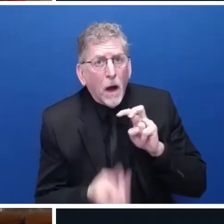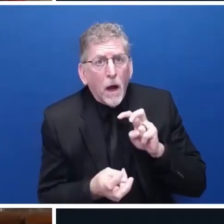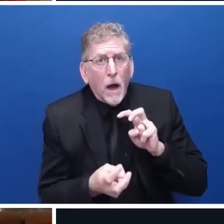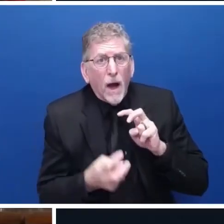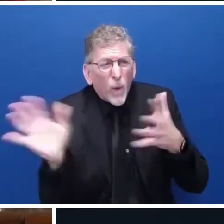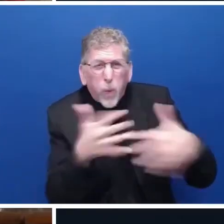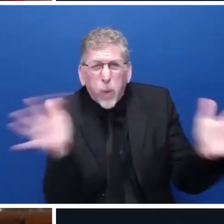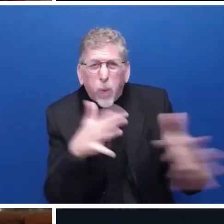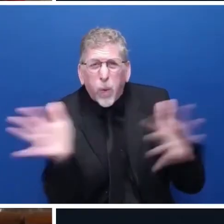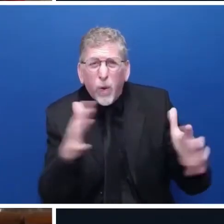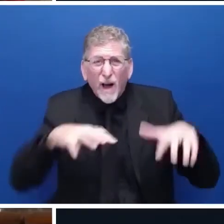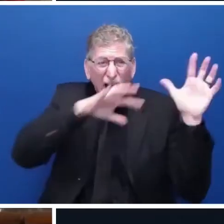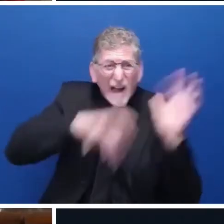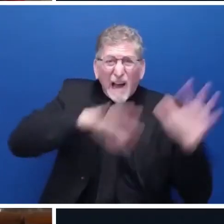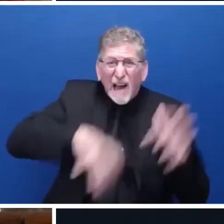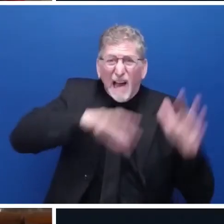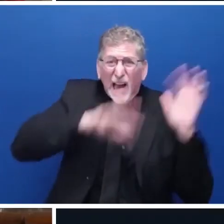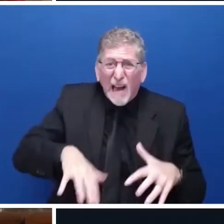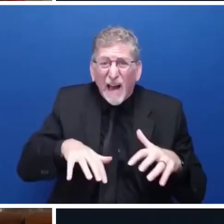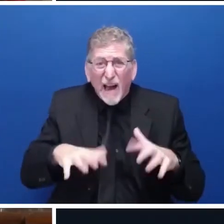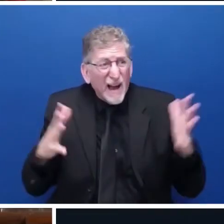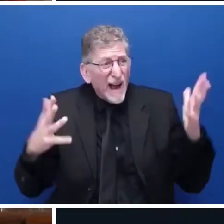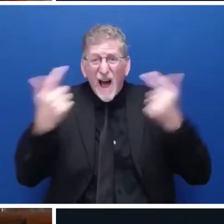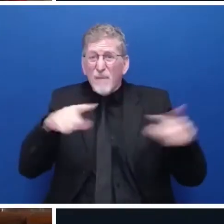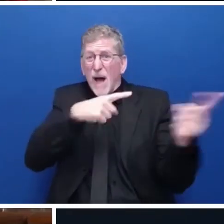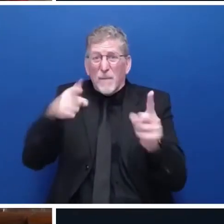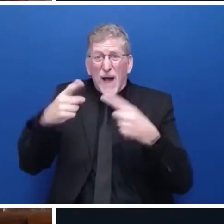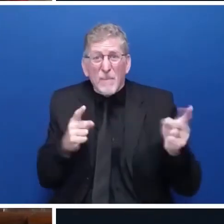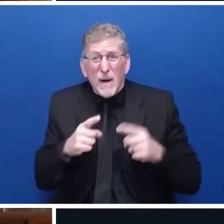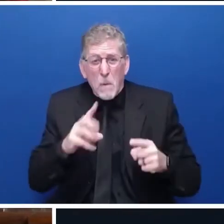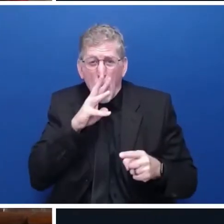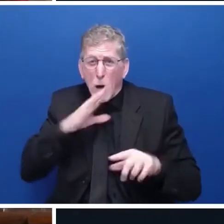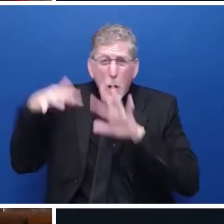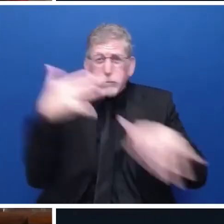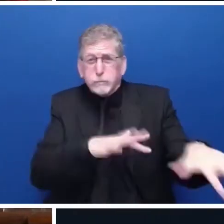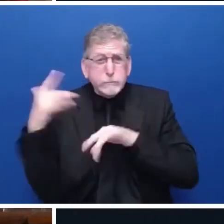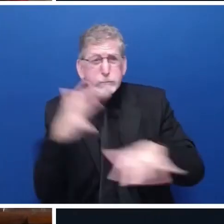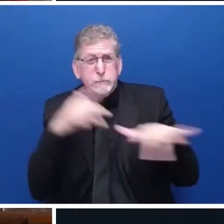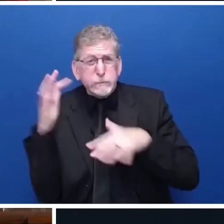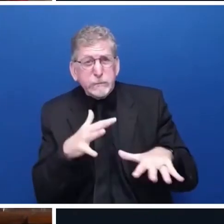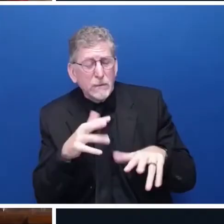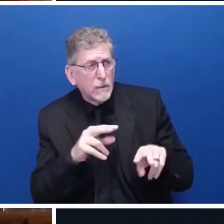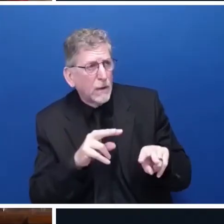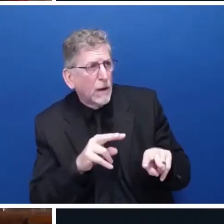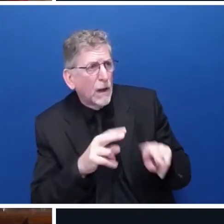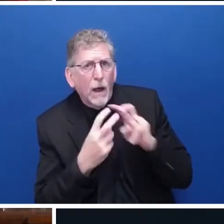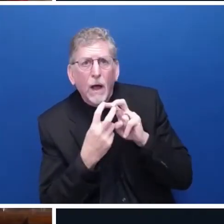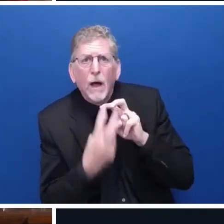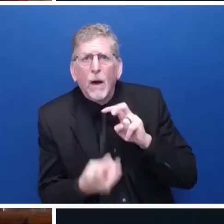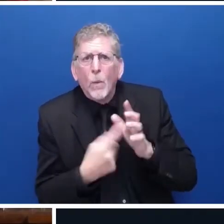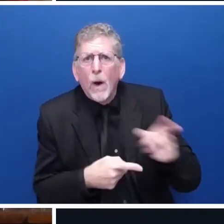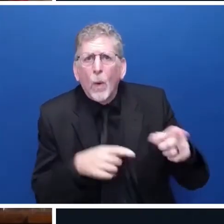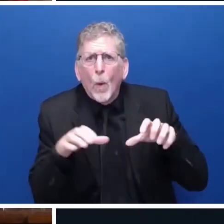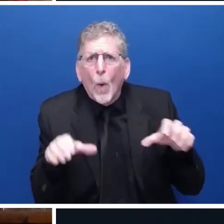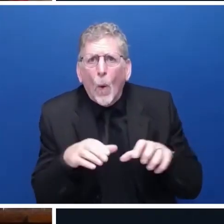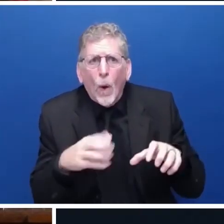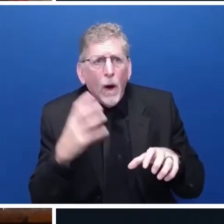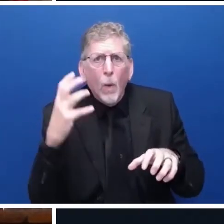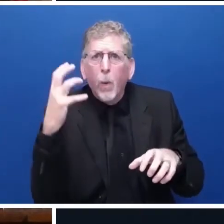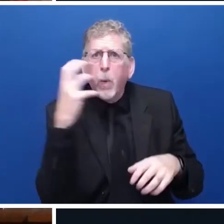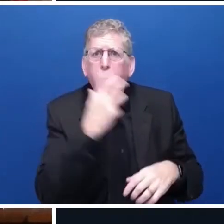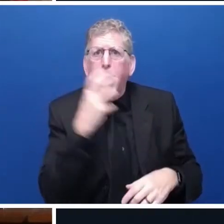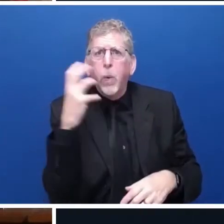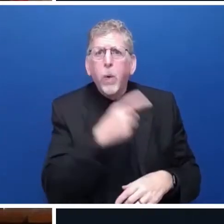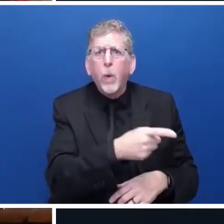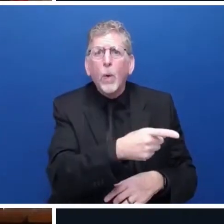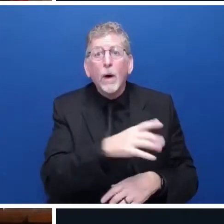and that rapid water, nobody's ever seen anything like it. They said, wow, that's something. Tonight, Scott and Millie